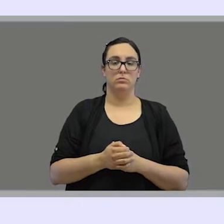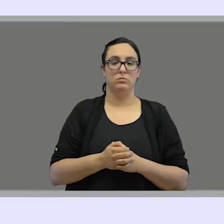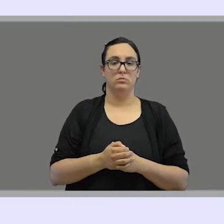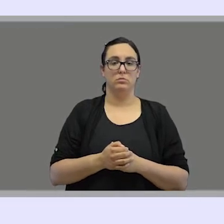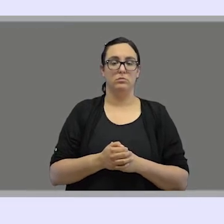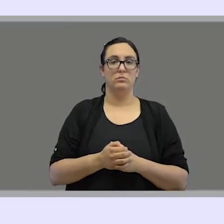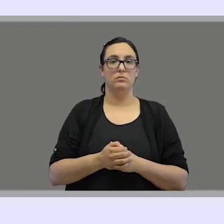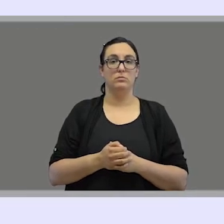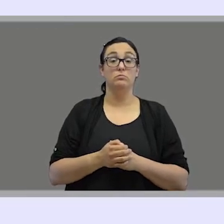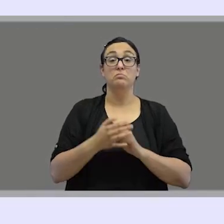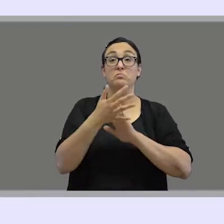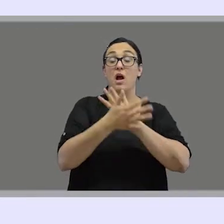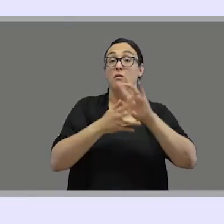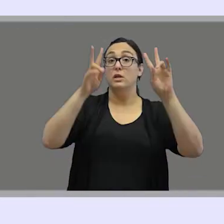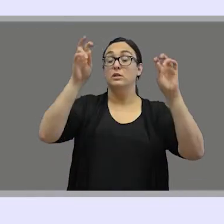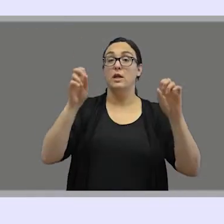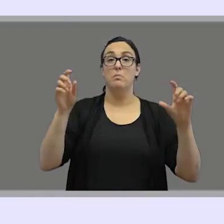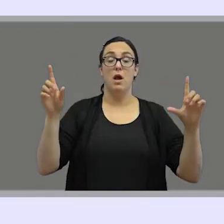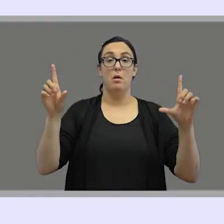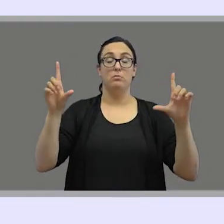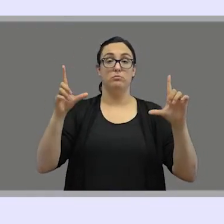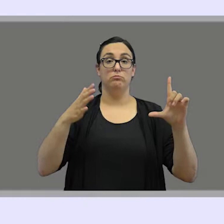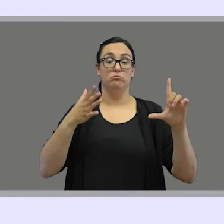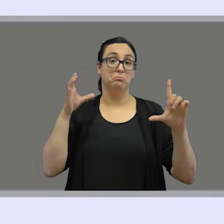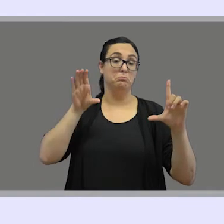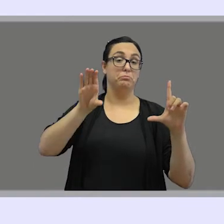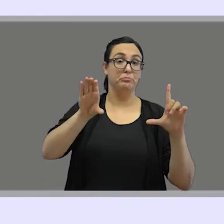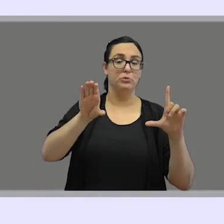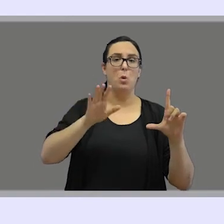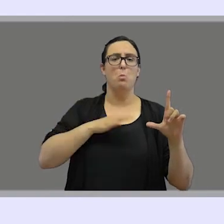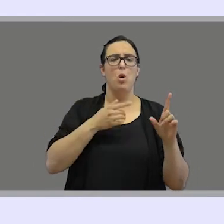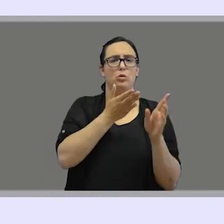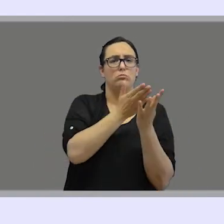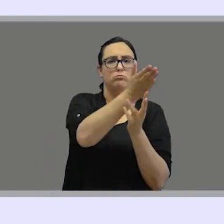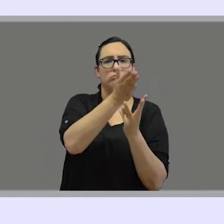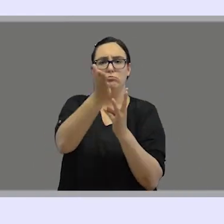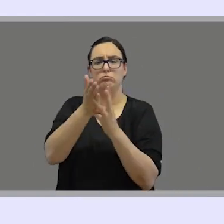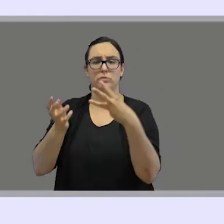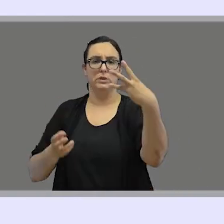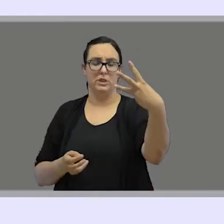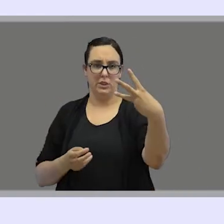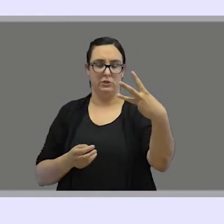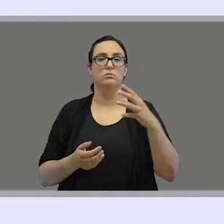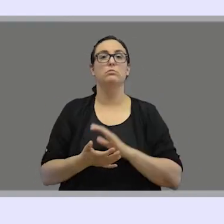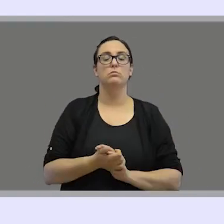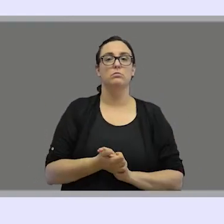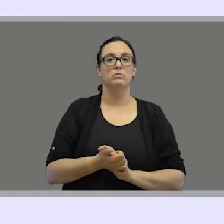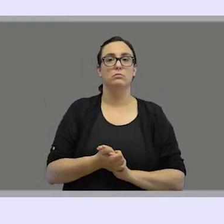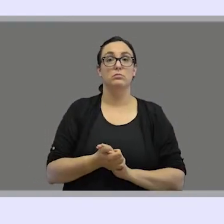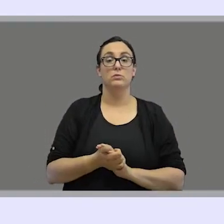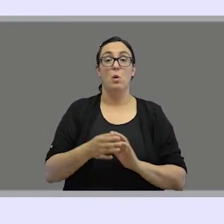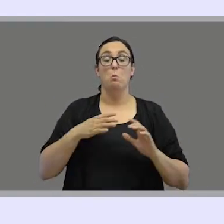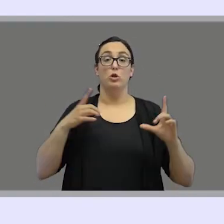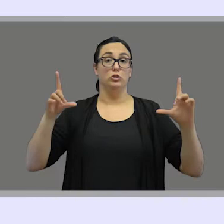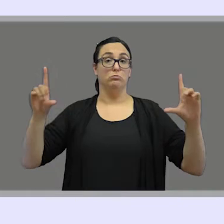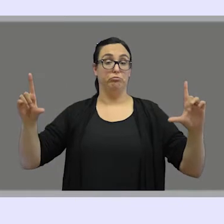So when we talk about designers' presentations, there are mainly three different modalities. Designer could be